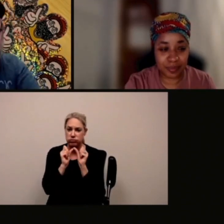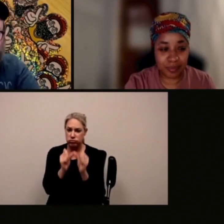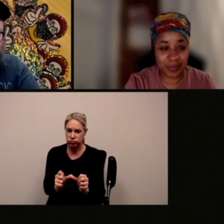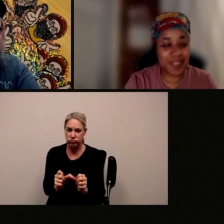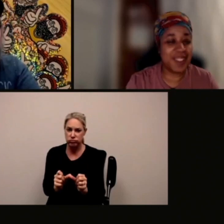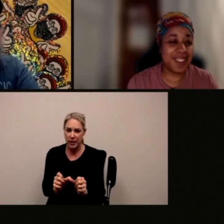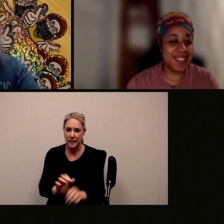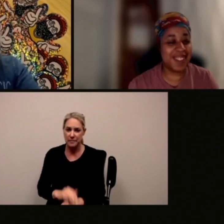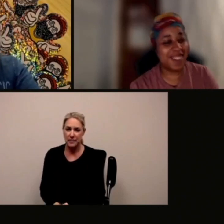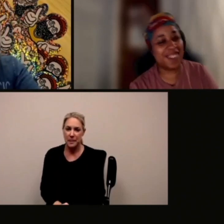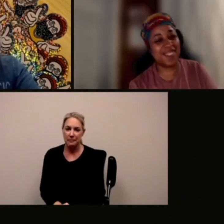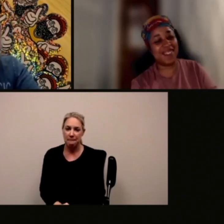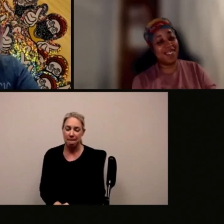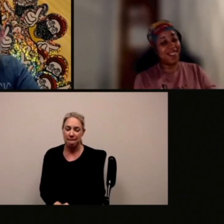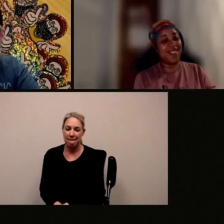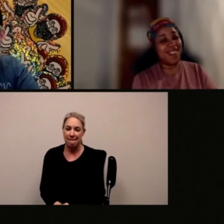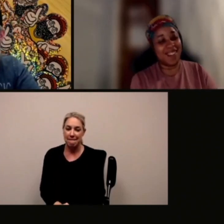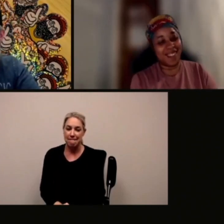you, or